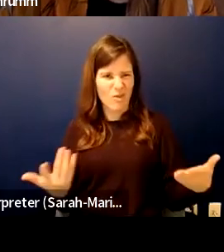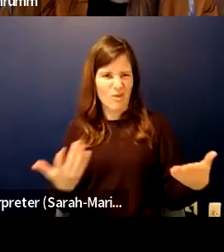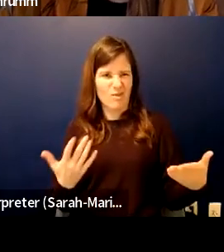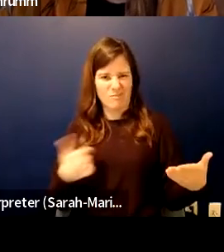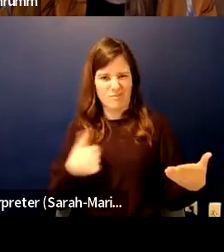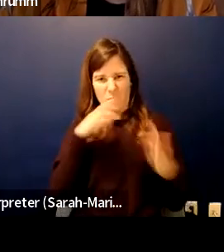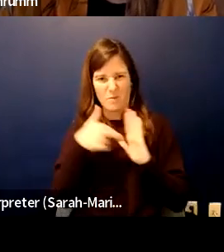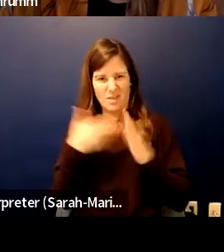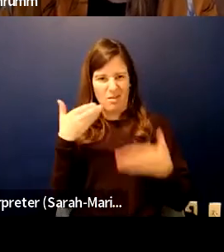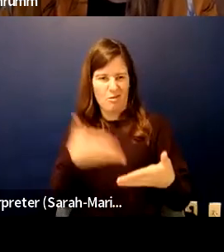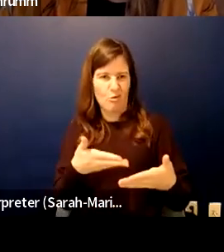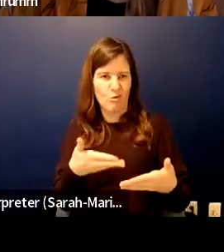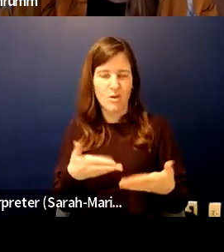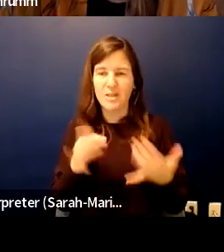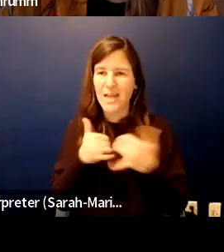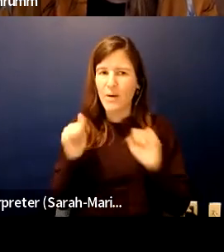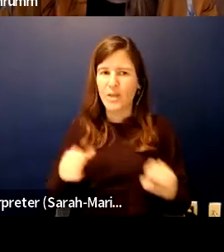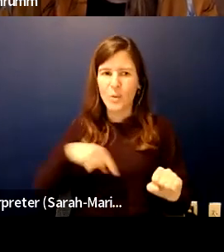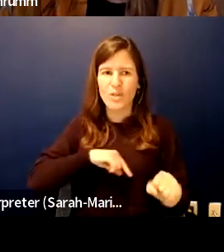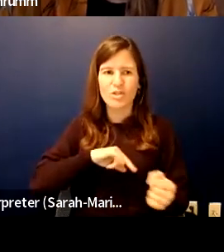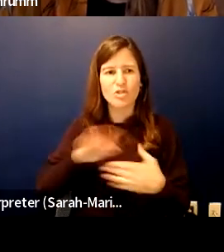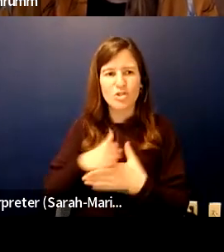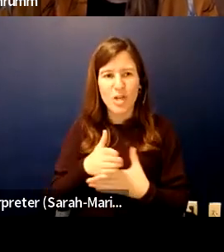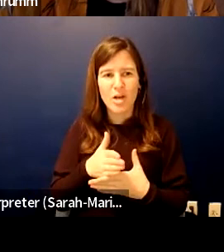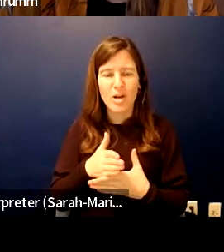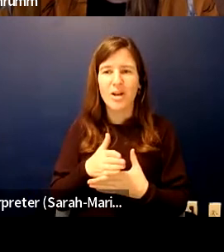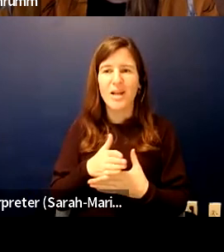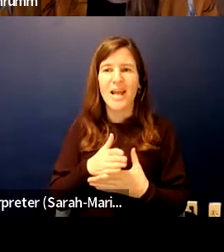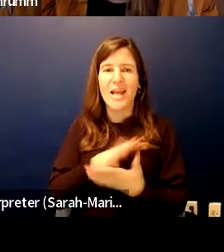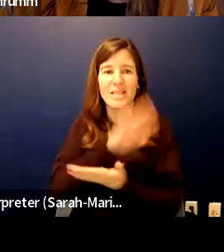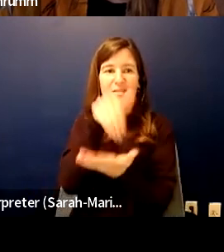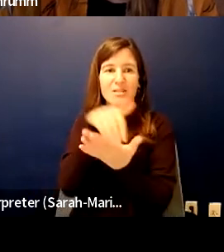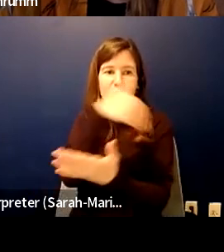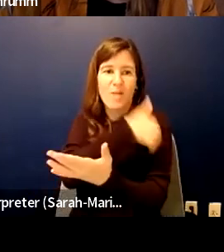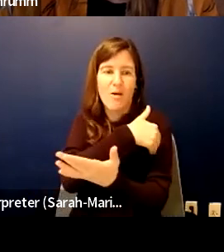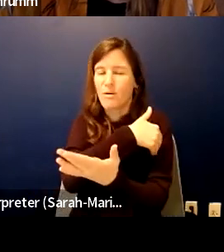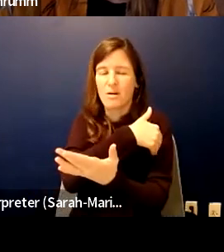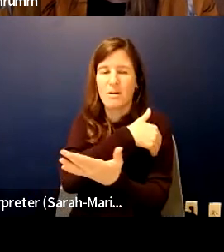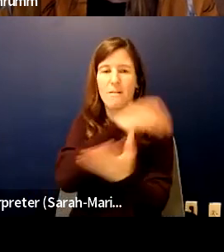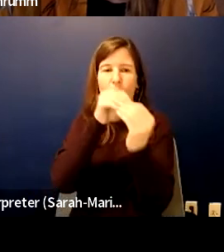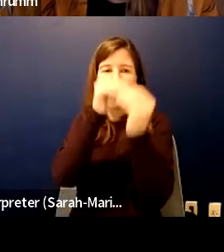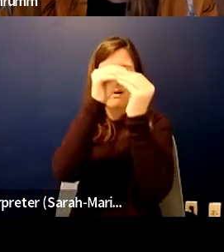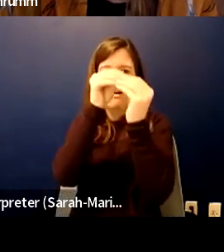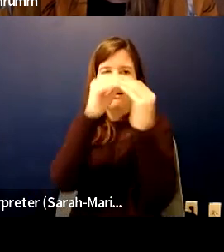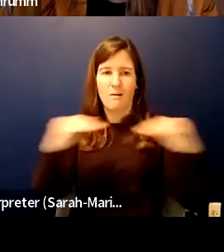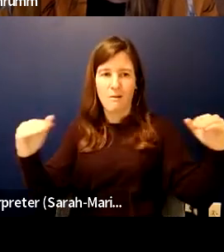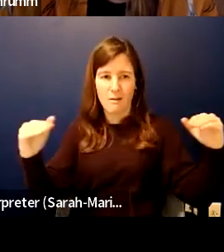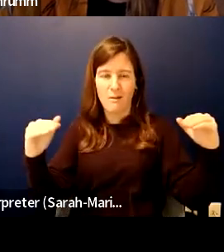how can we share, and how can we decentralize, and how can we give up power and empower others, I think.